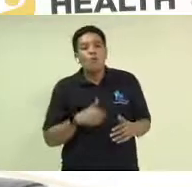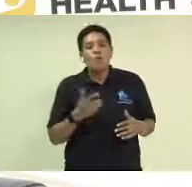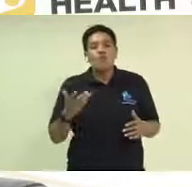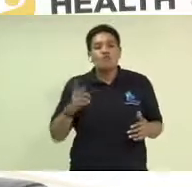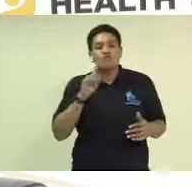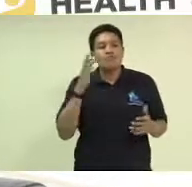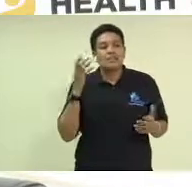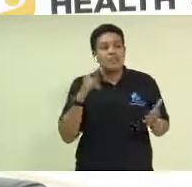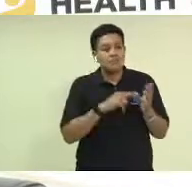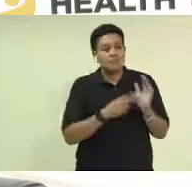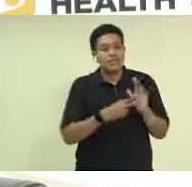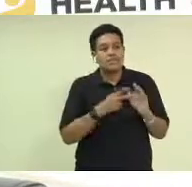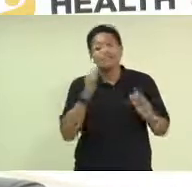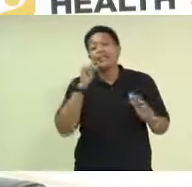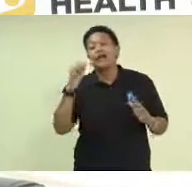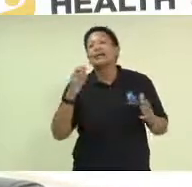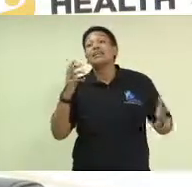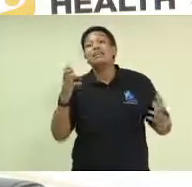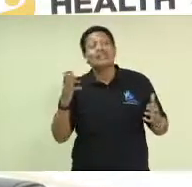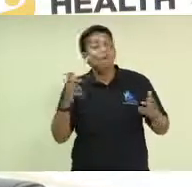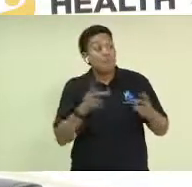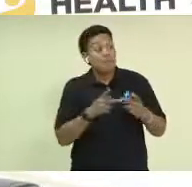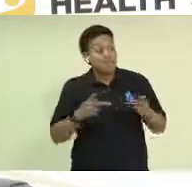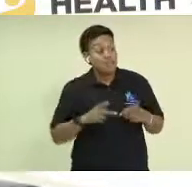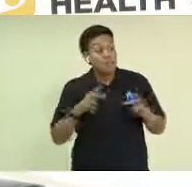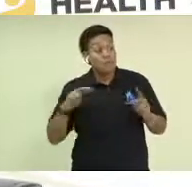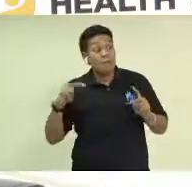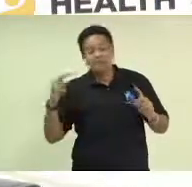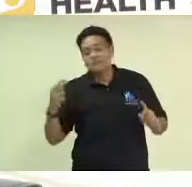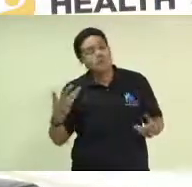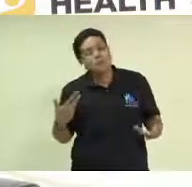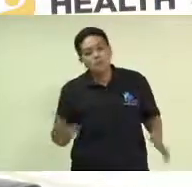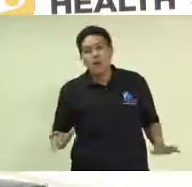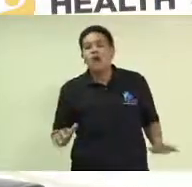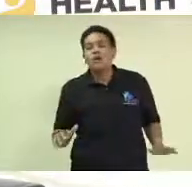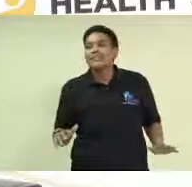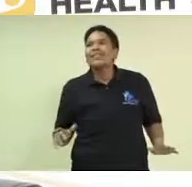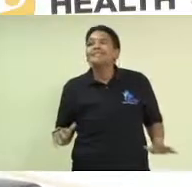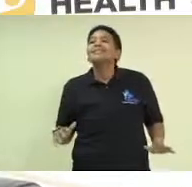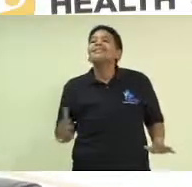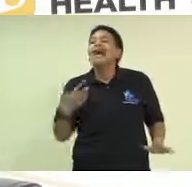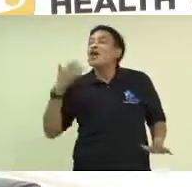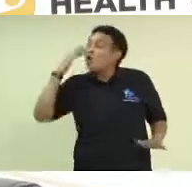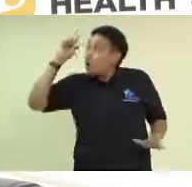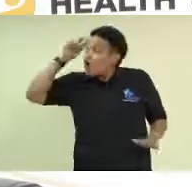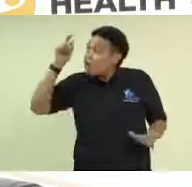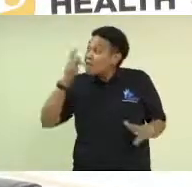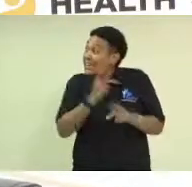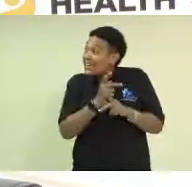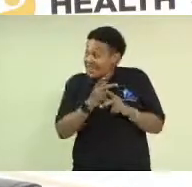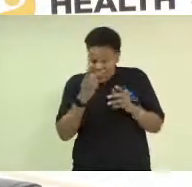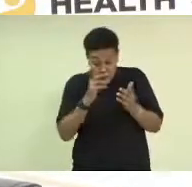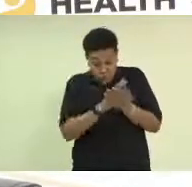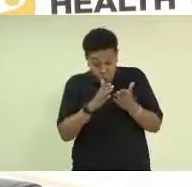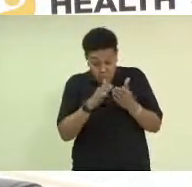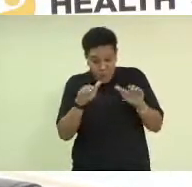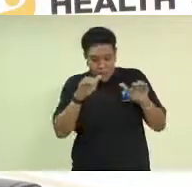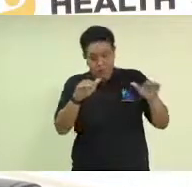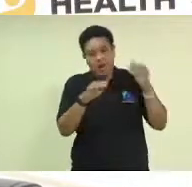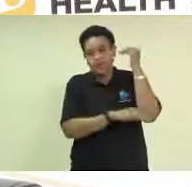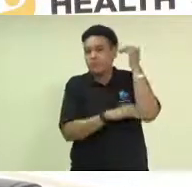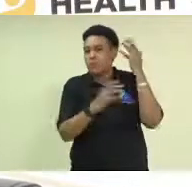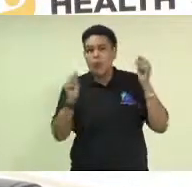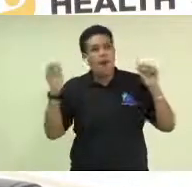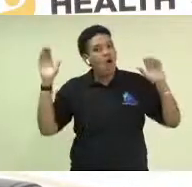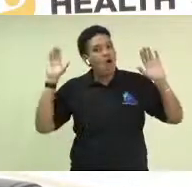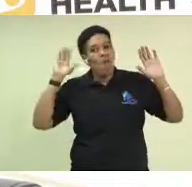It's therefore not a desirable position at all. And I know the government is keen on seeing school reopening in September.